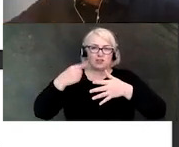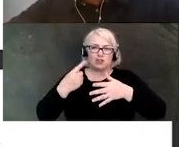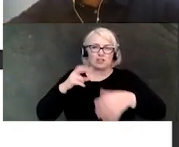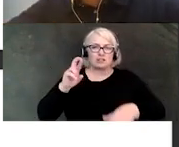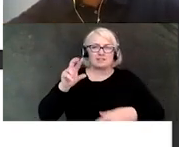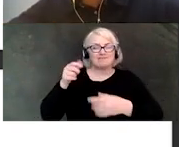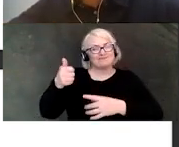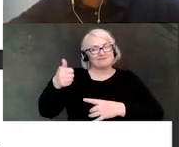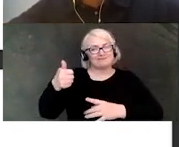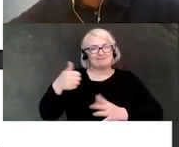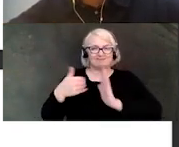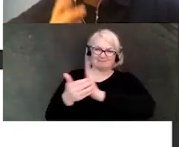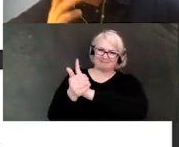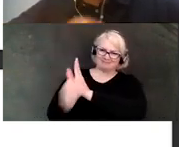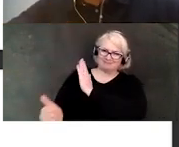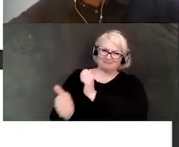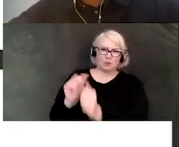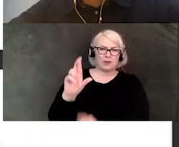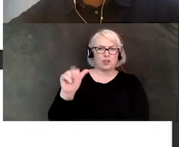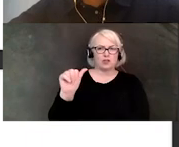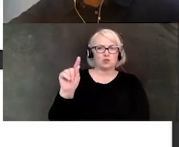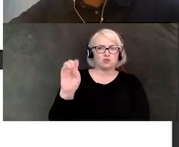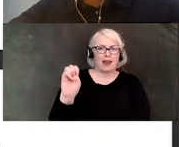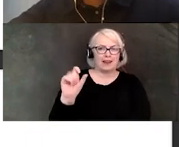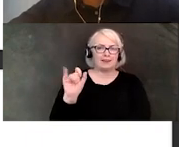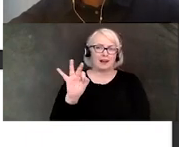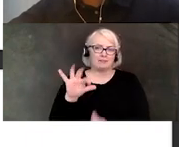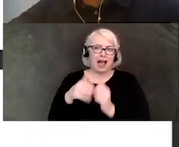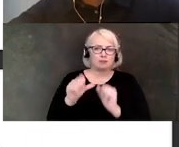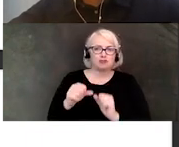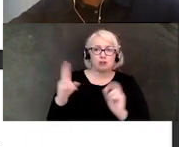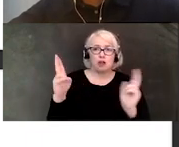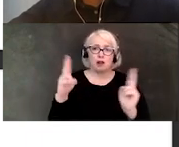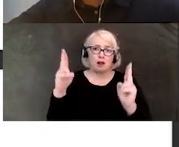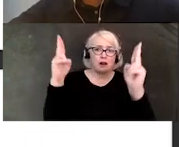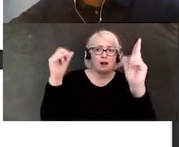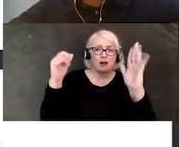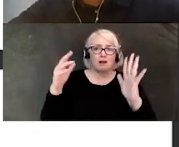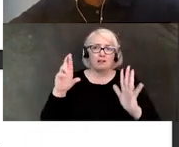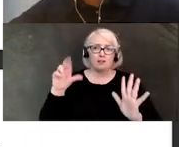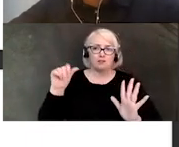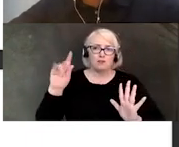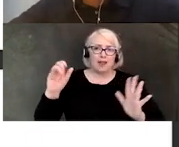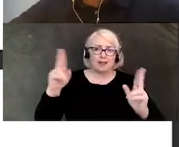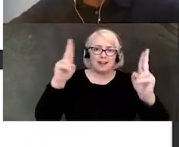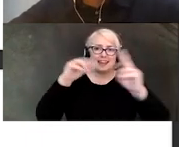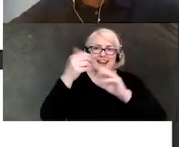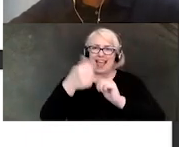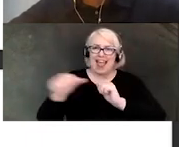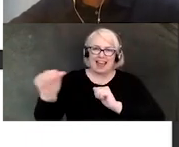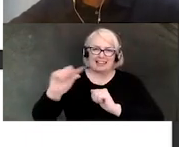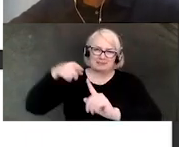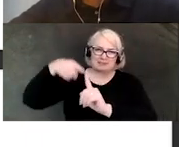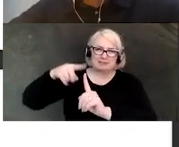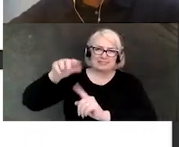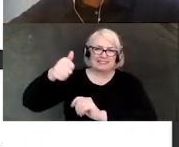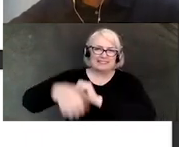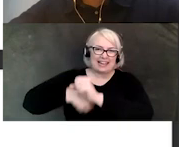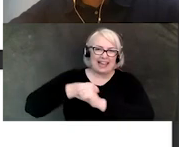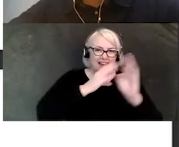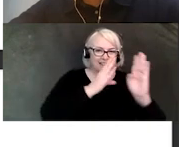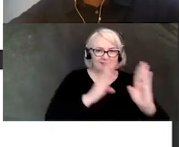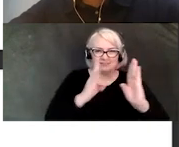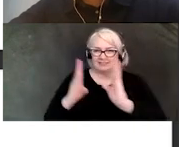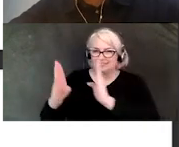should be in any given decade. I was just really impressed by it. Like he was, he was able just to toggle back and forth when we were in the room